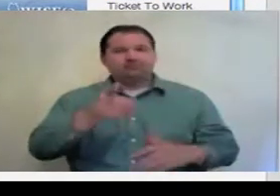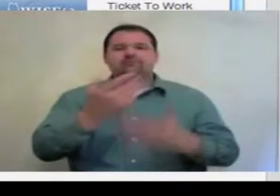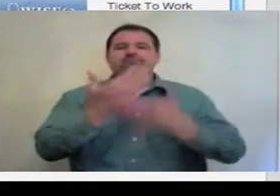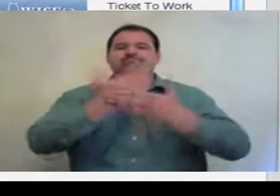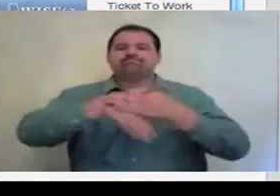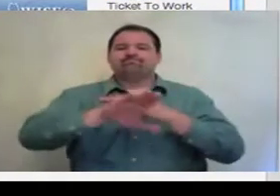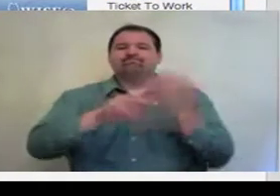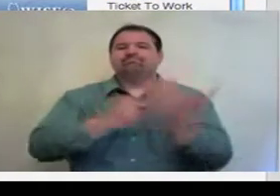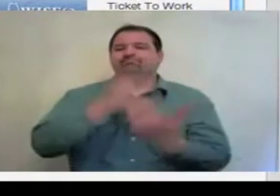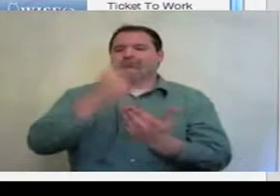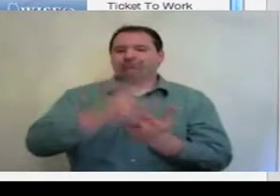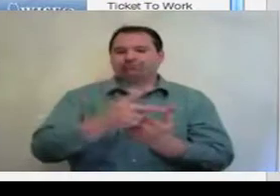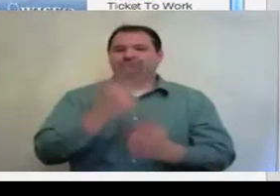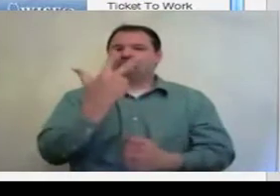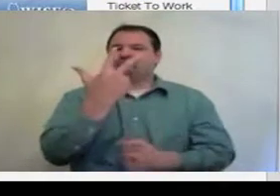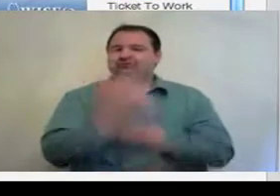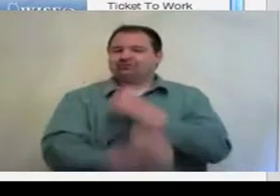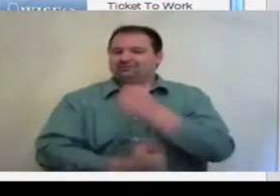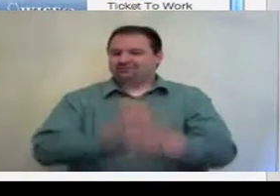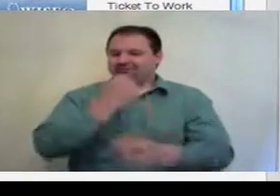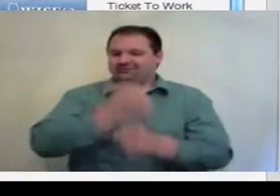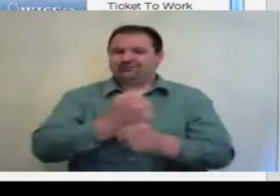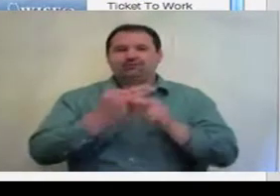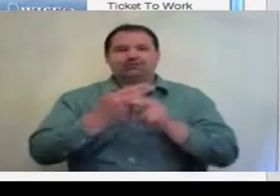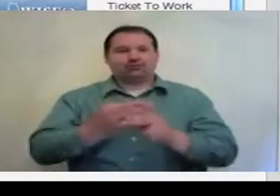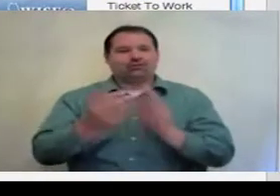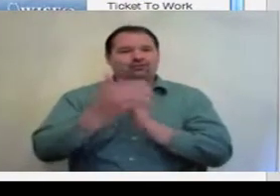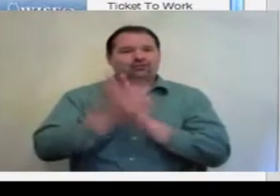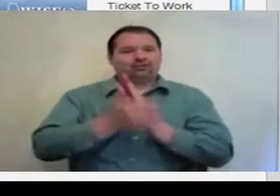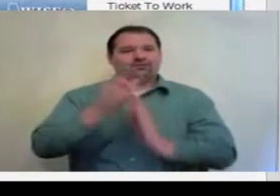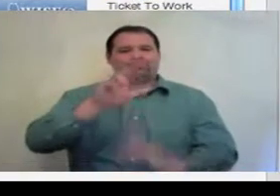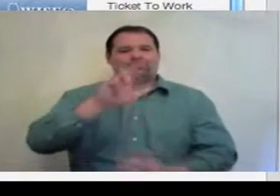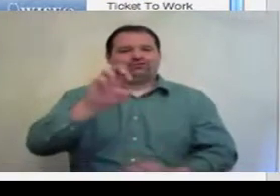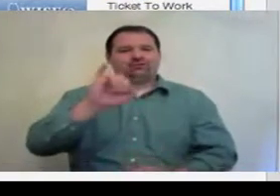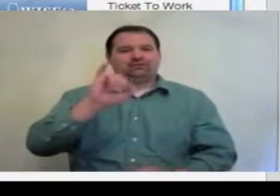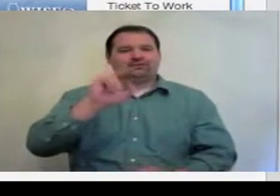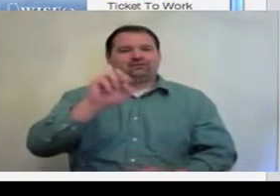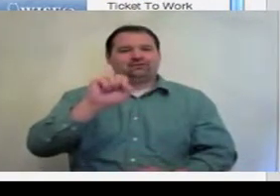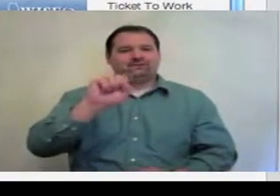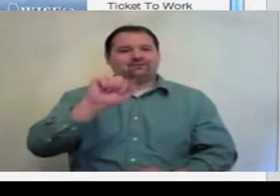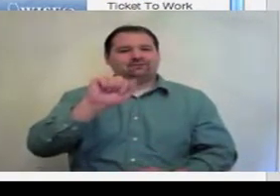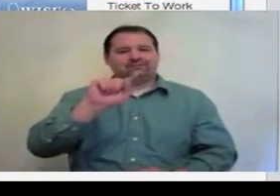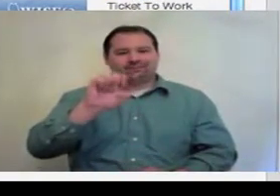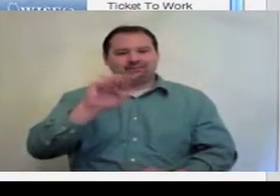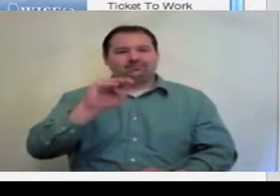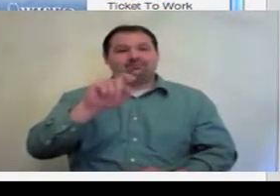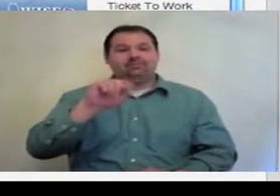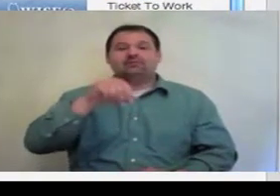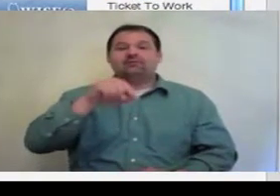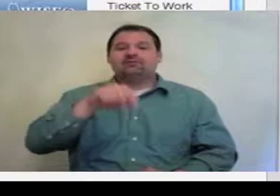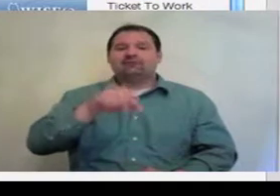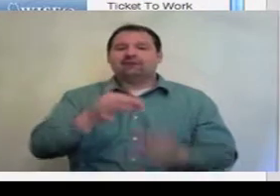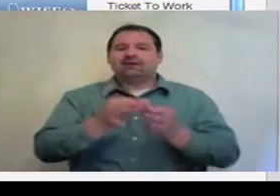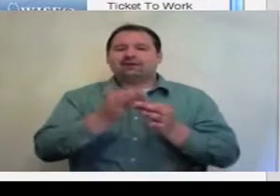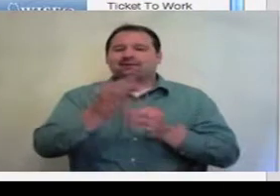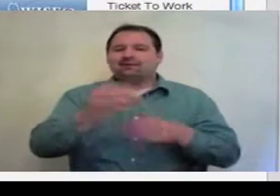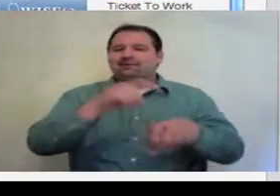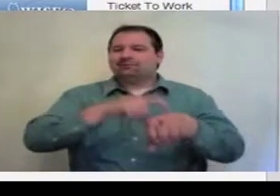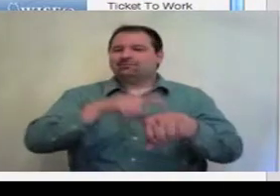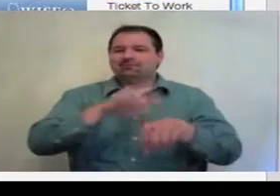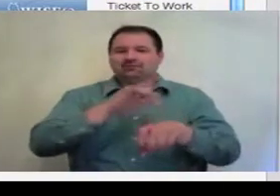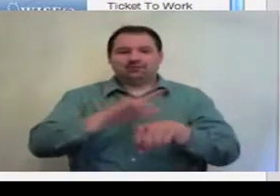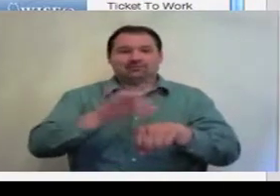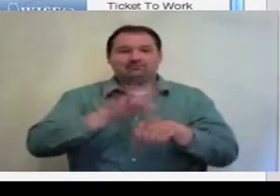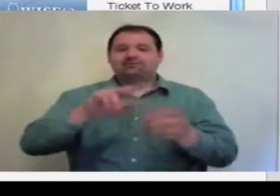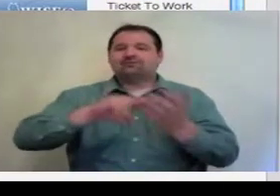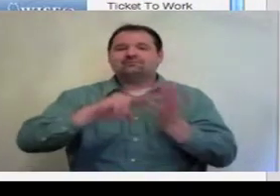into an automatic reinstatement period for 3 years. And the way that this works, it's called the extended period of eligibility. The way it works is